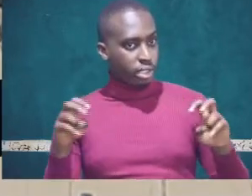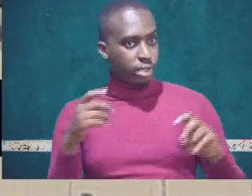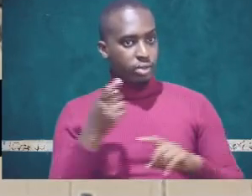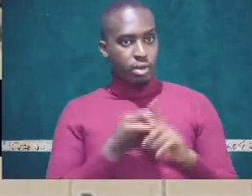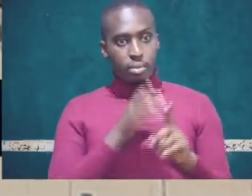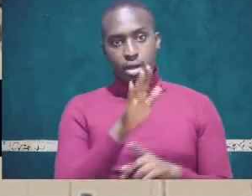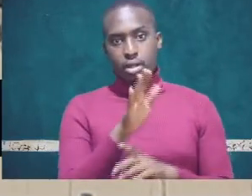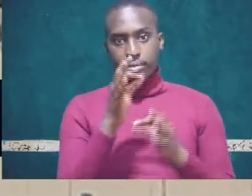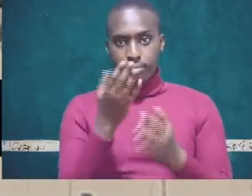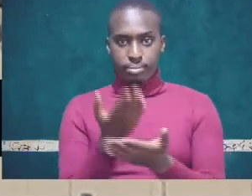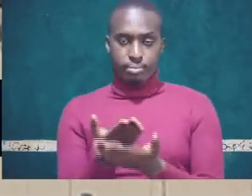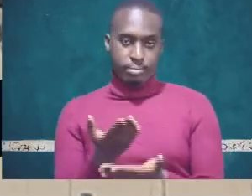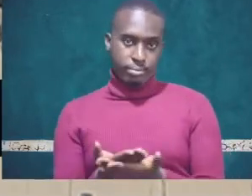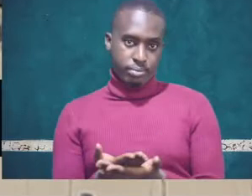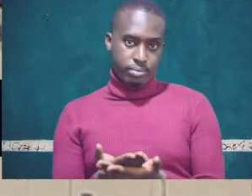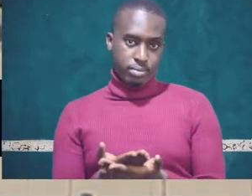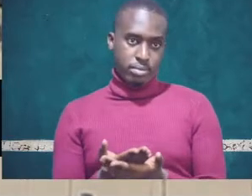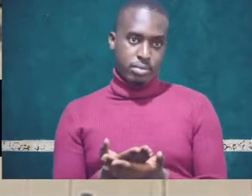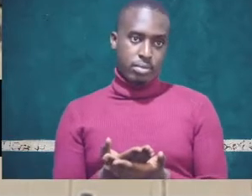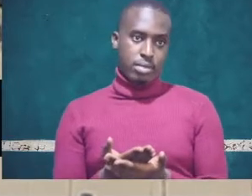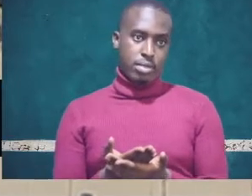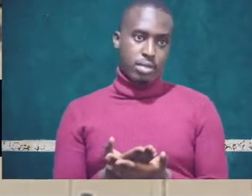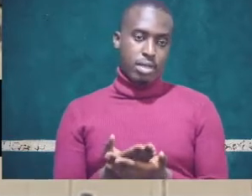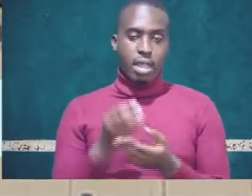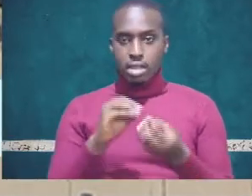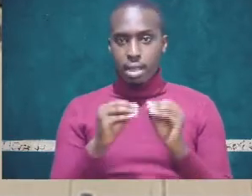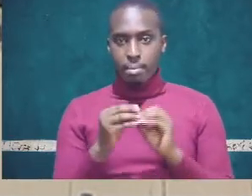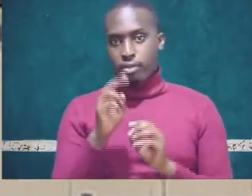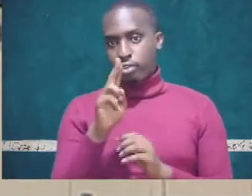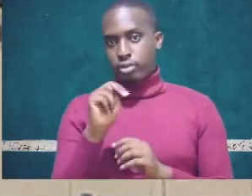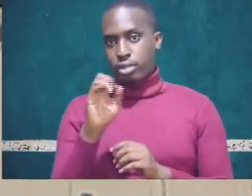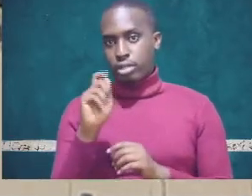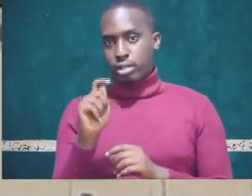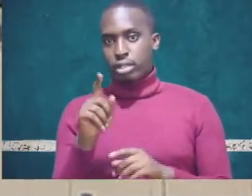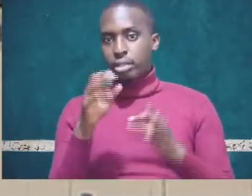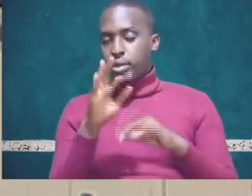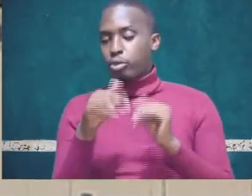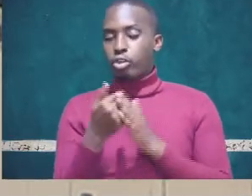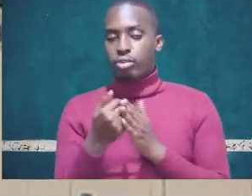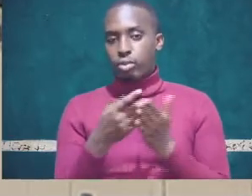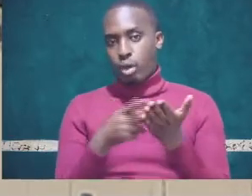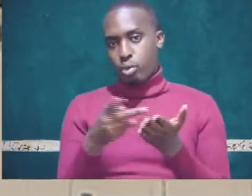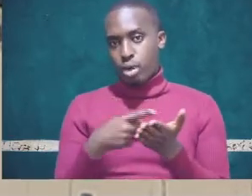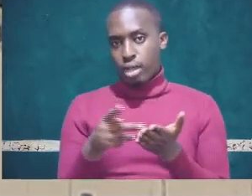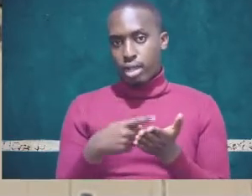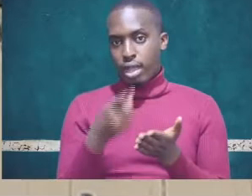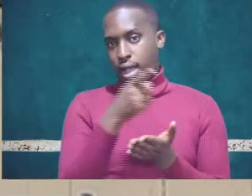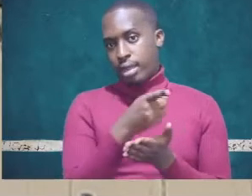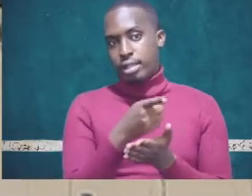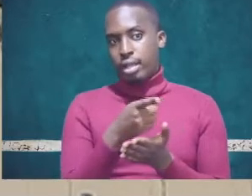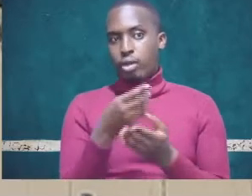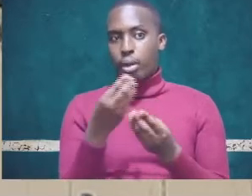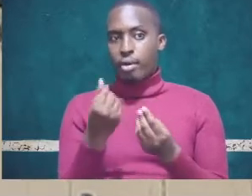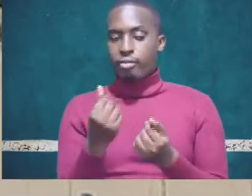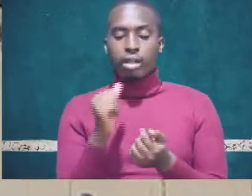quantity demanded, the quantity or the number of units that were consumed or demanded or bought at this constant price